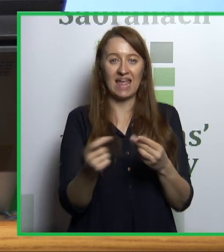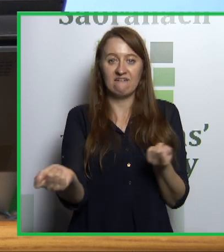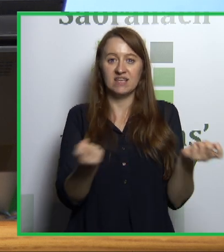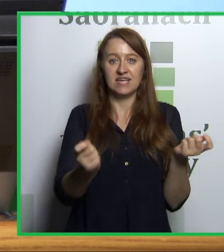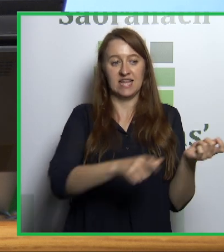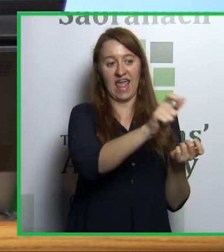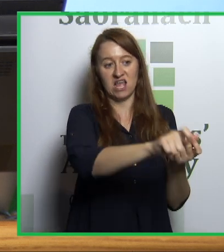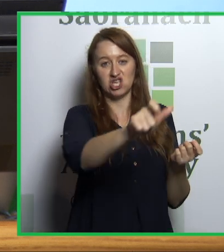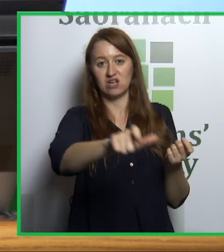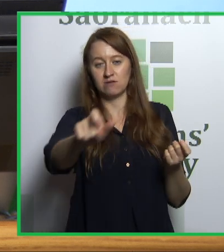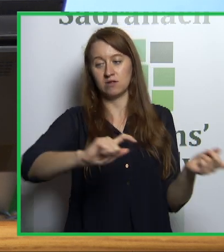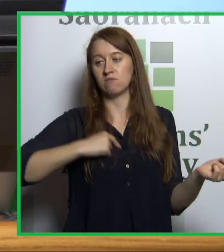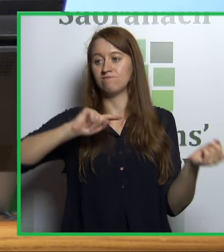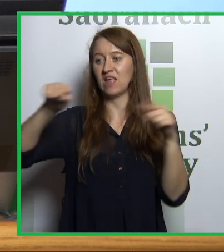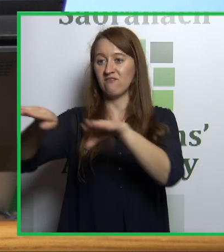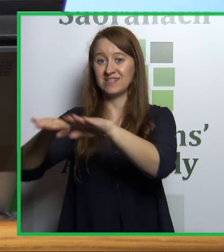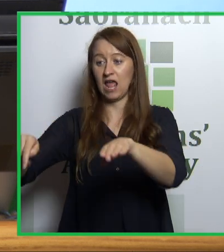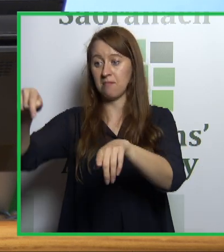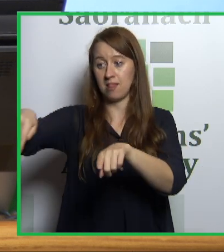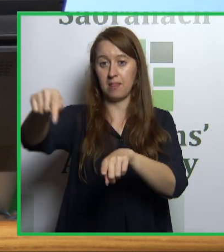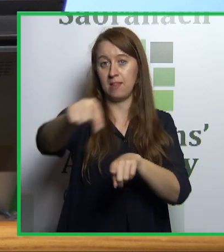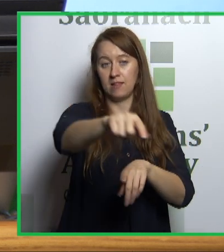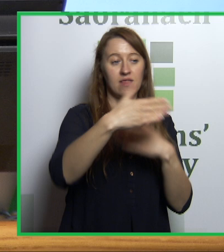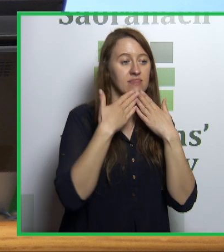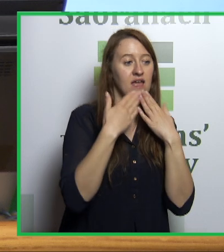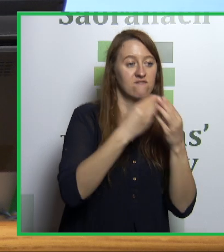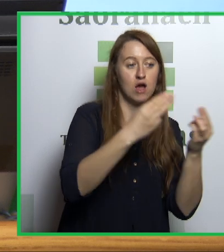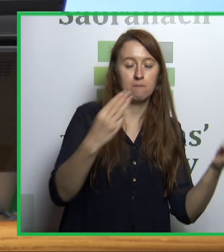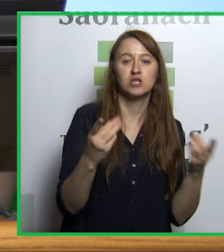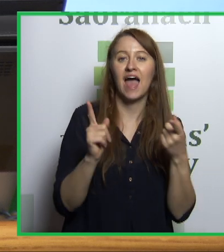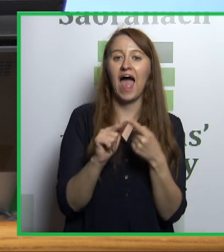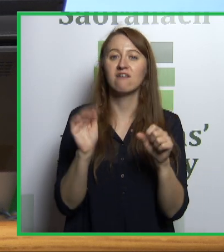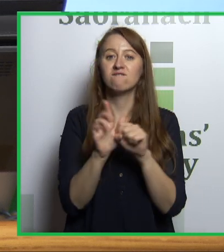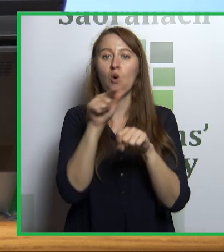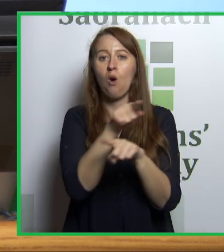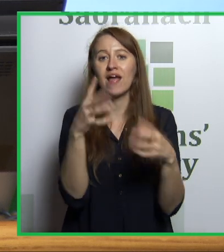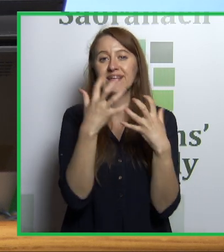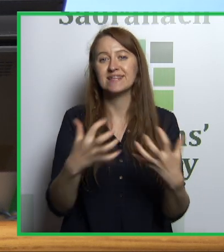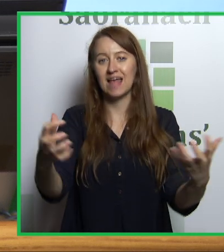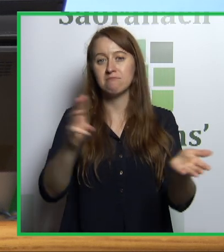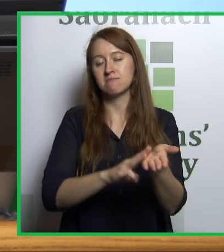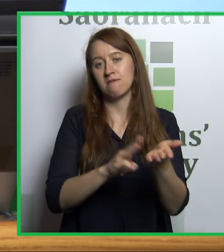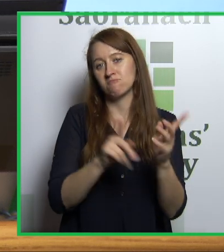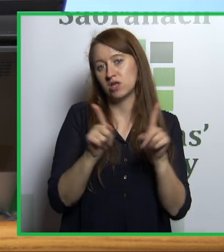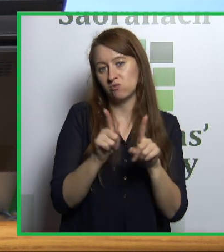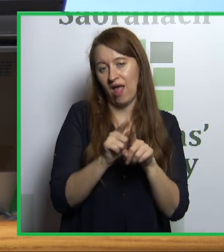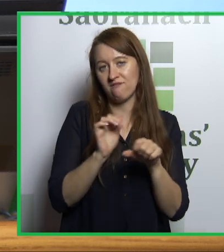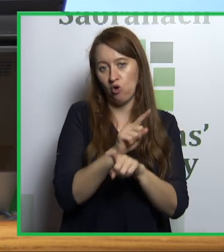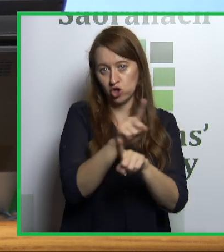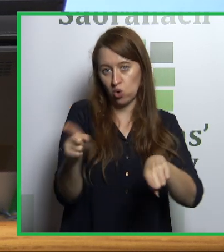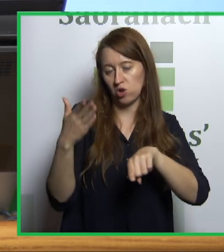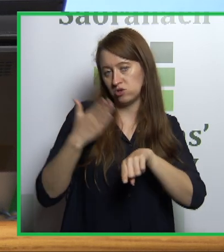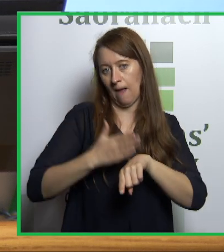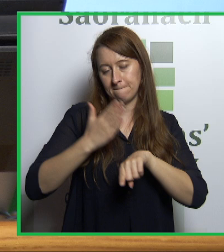that they are relentlessly doing with yourselves. And to you, the Assembly members, also for your continued work. It's